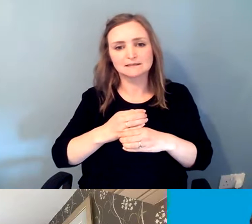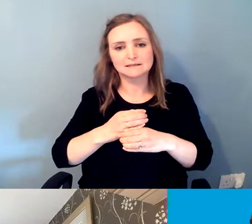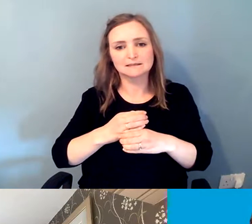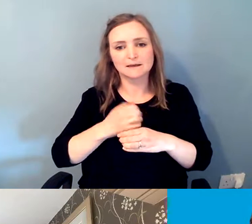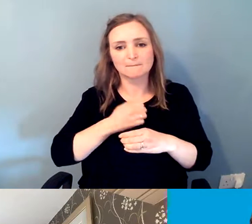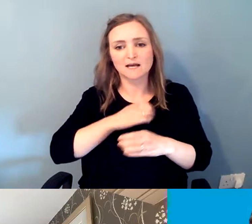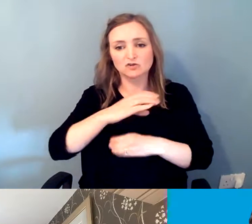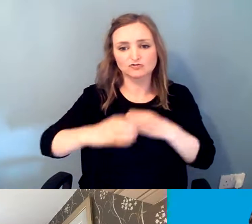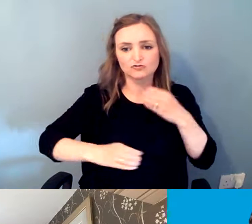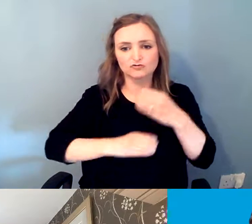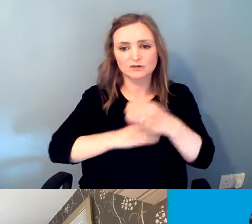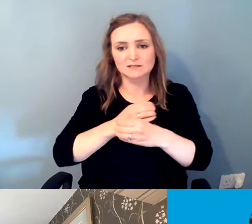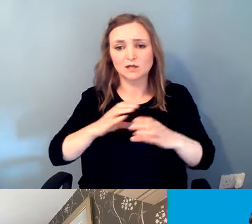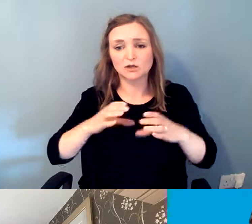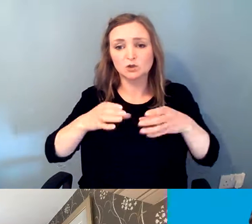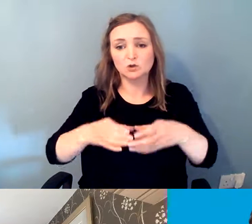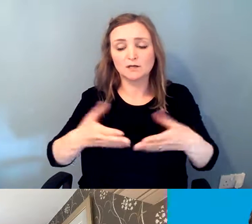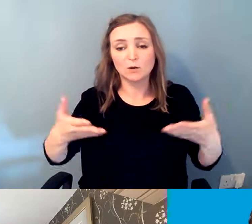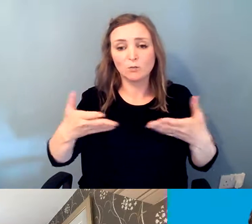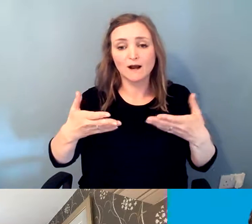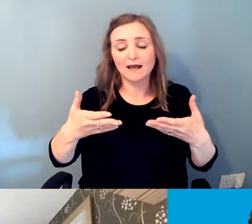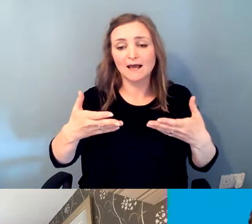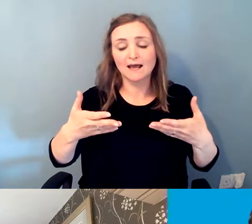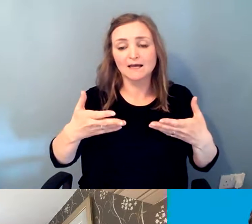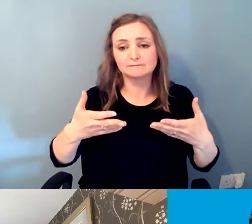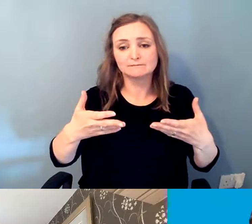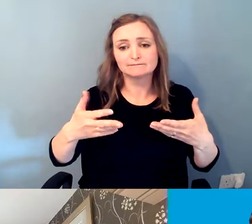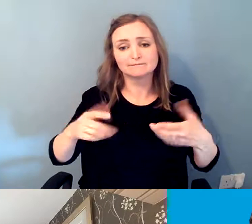Derbyshire. It's another trust,